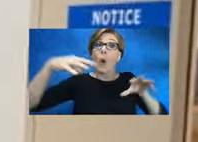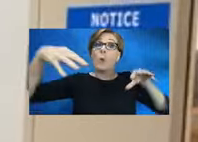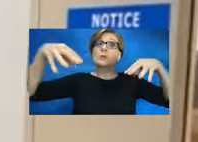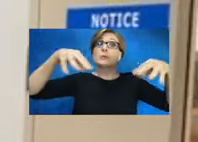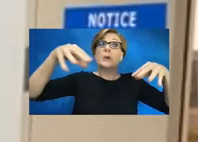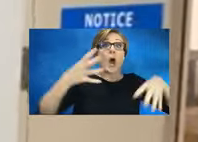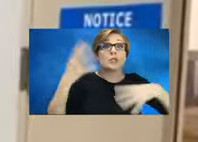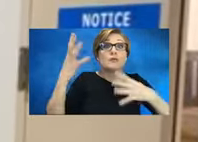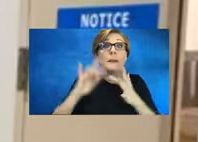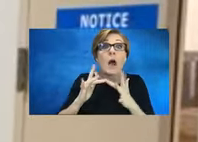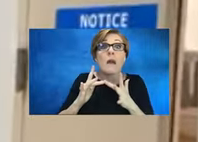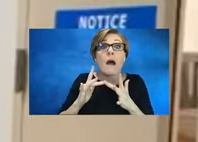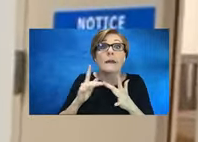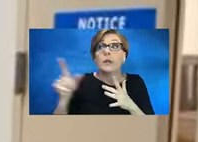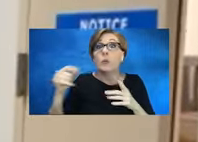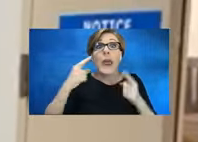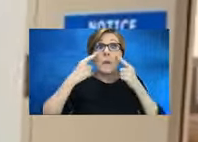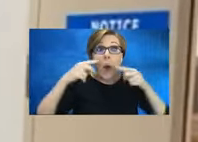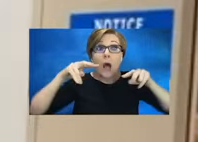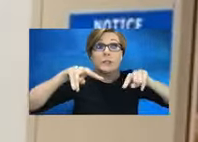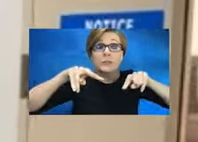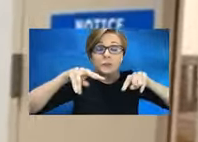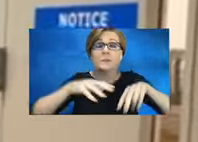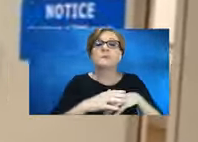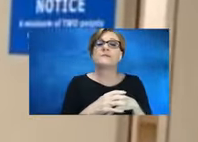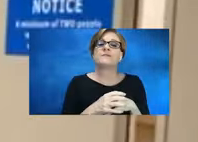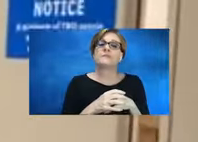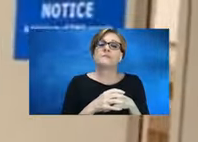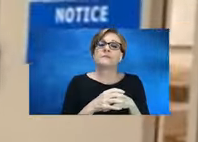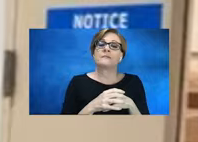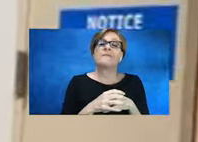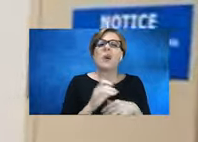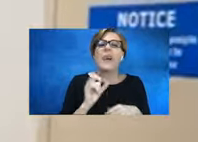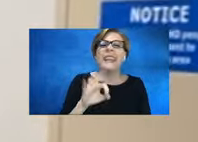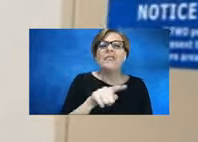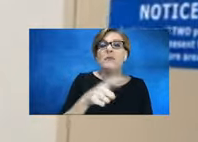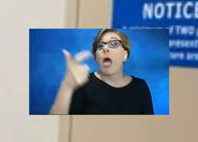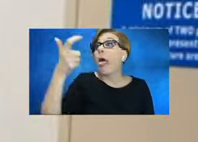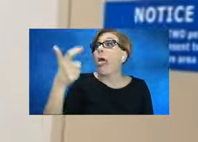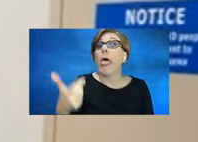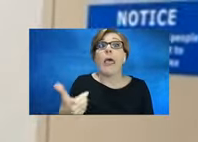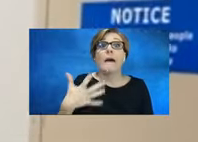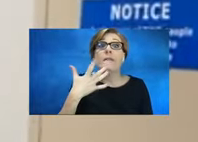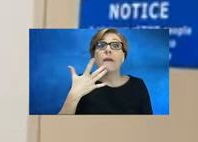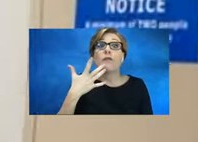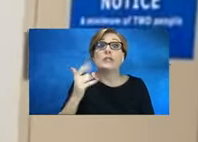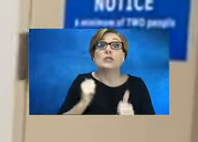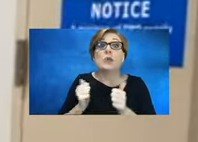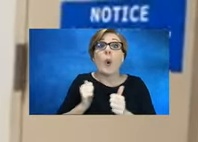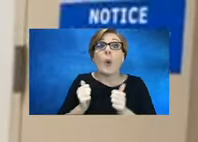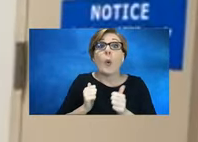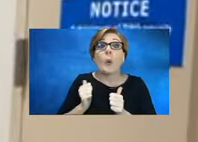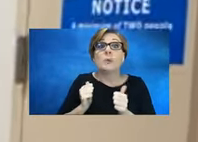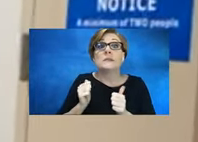our community, can watch and see what we're doing. I like to think of this as if you've binge watched all of your favorite show on one of